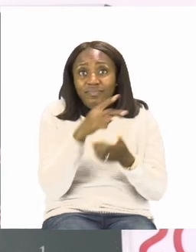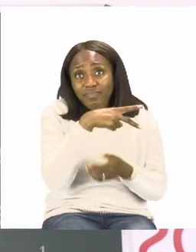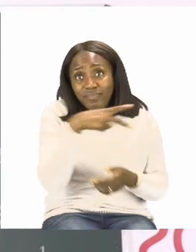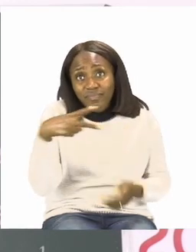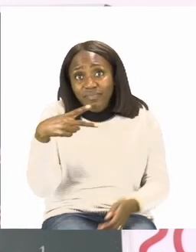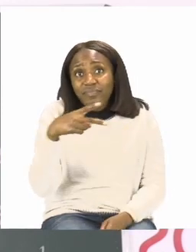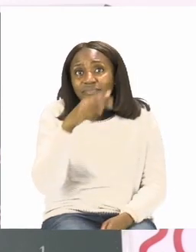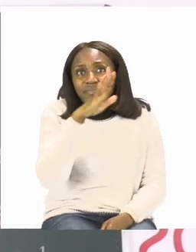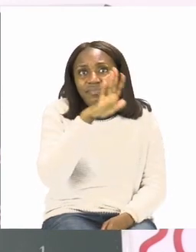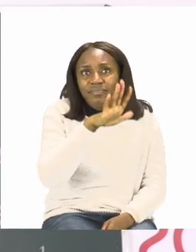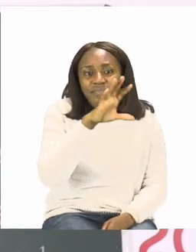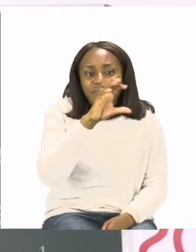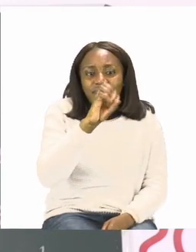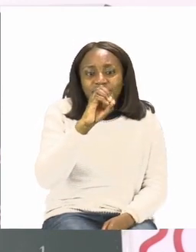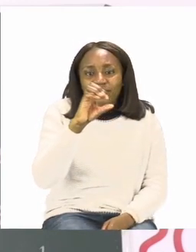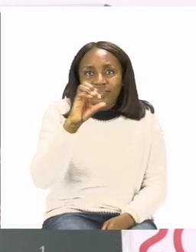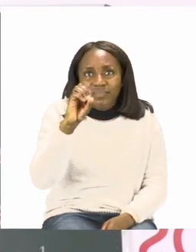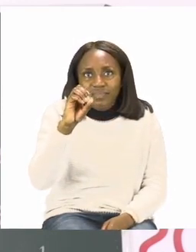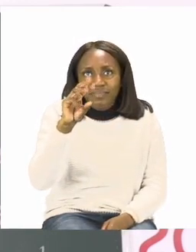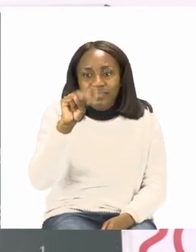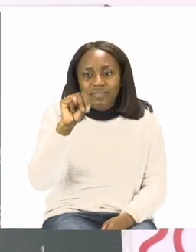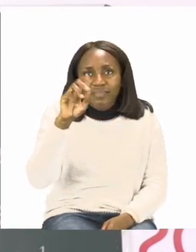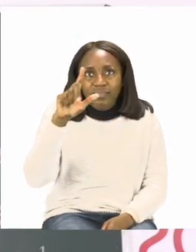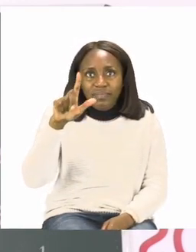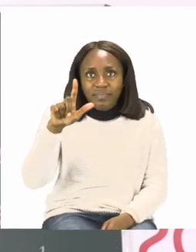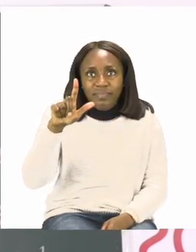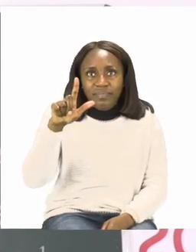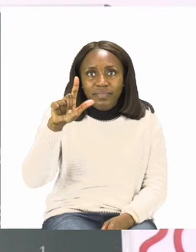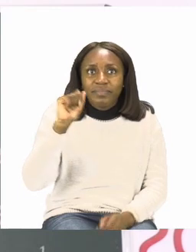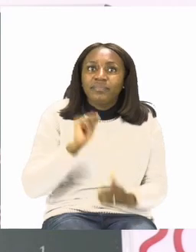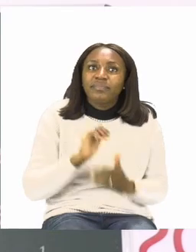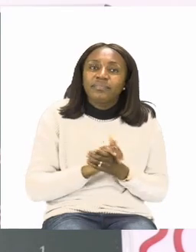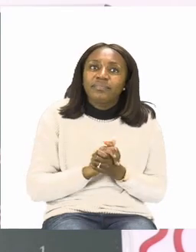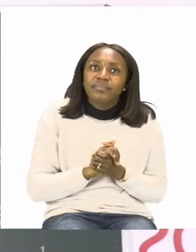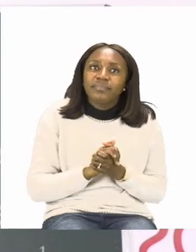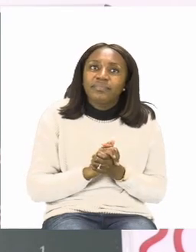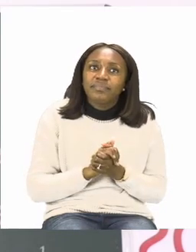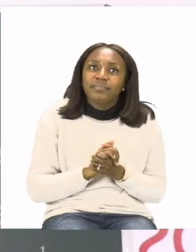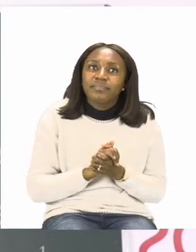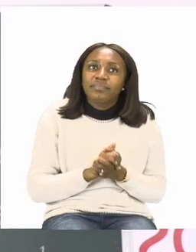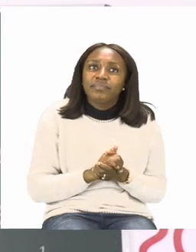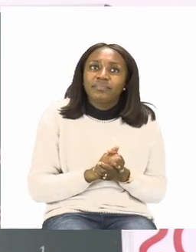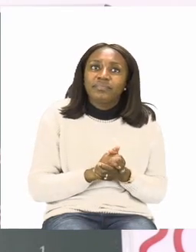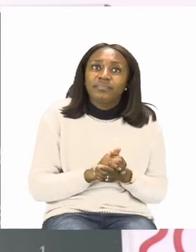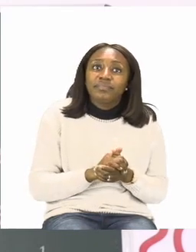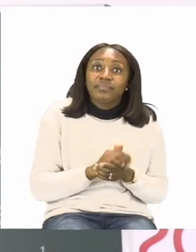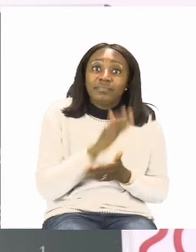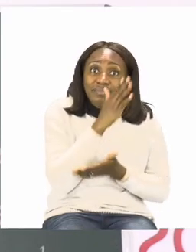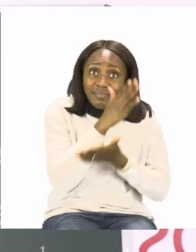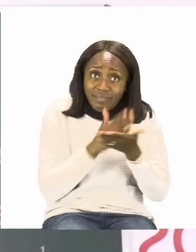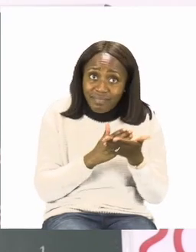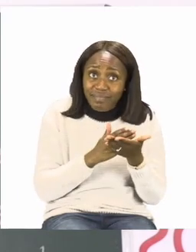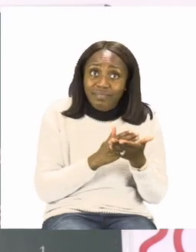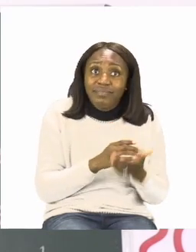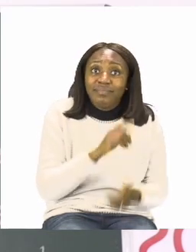to 500 liters. So half a liter is equal to